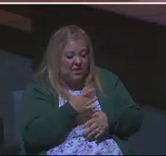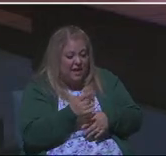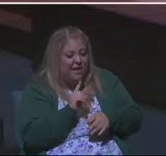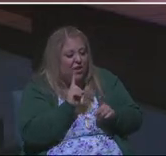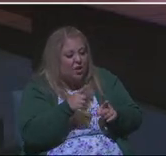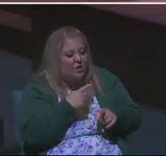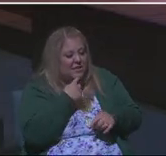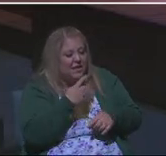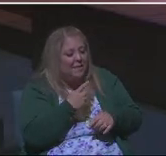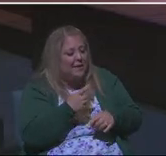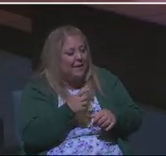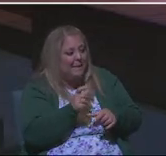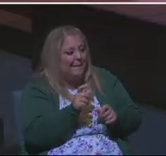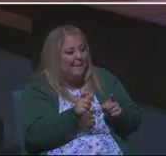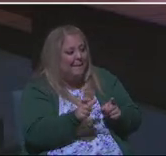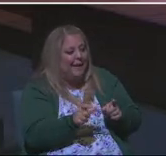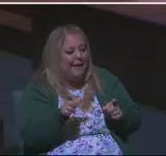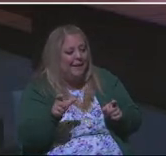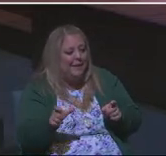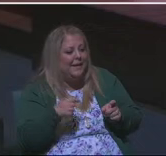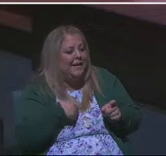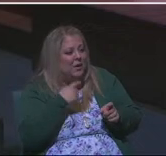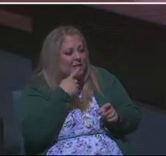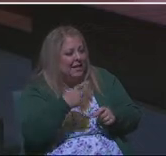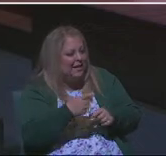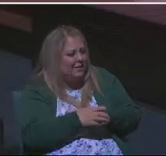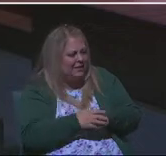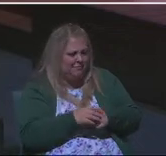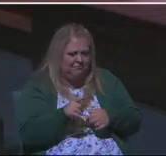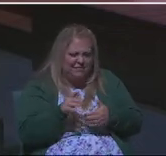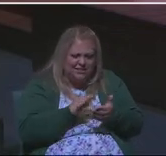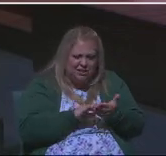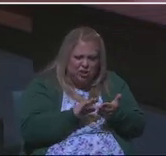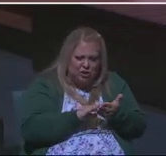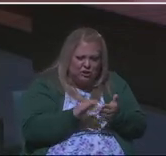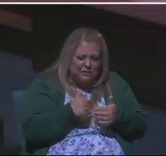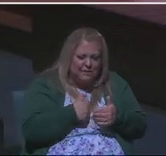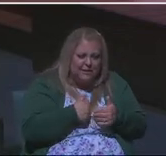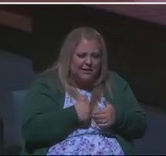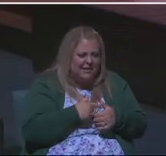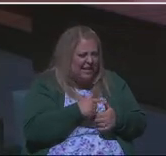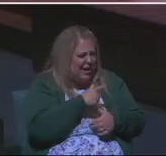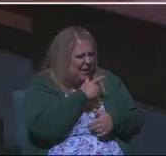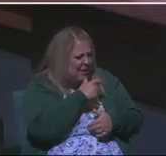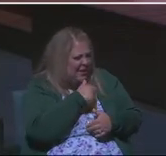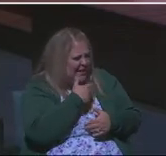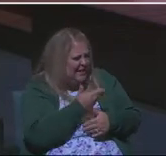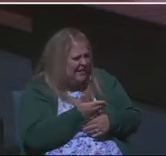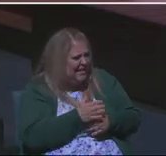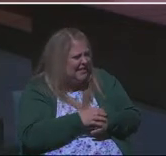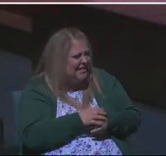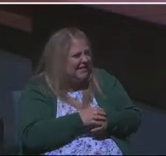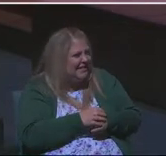Yeah. And I said, excuse me? She said, who is this?